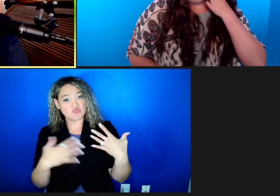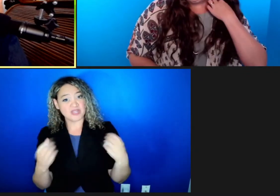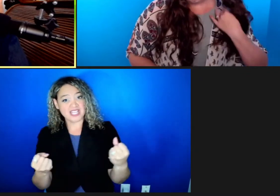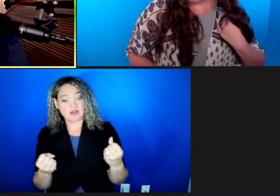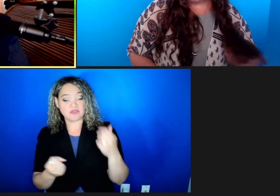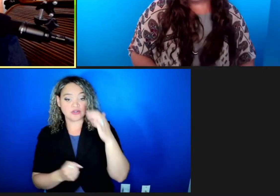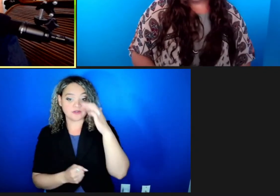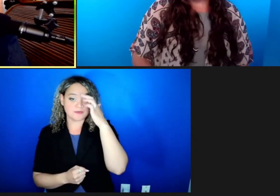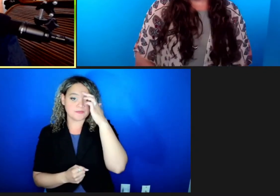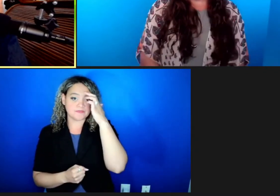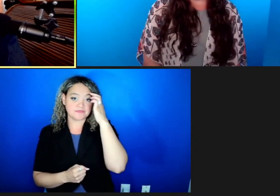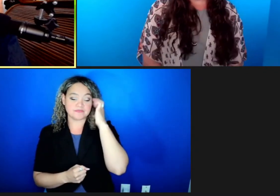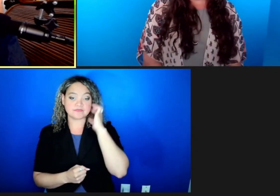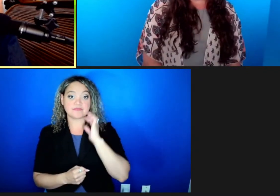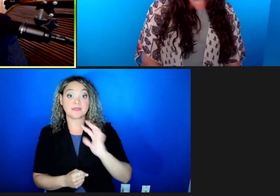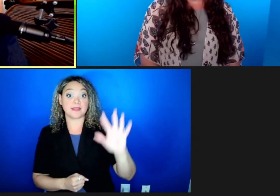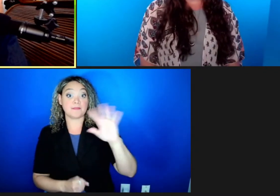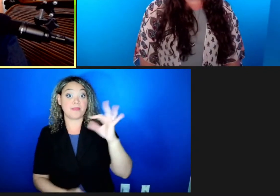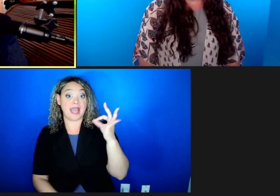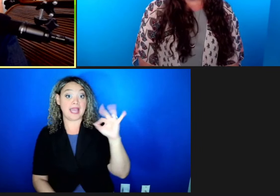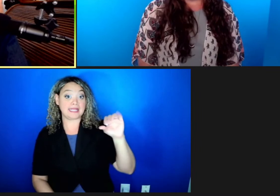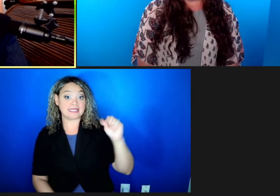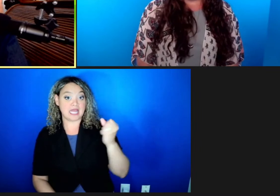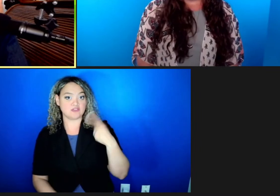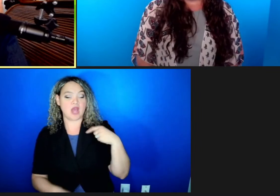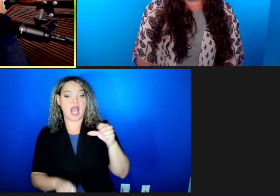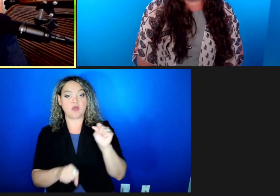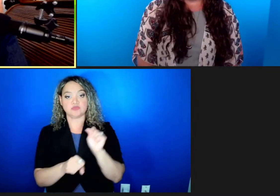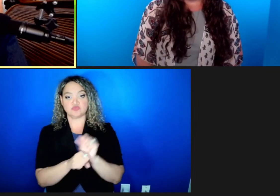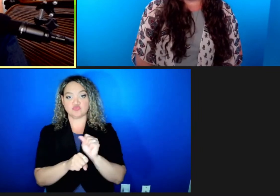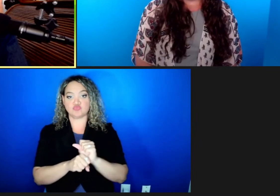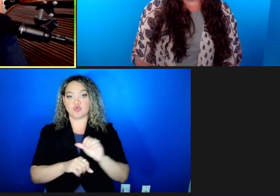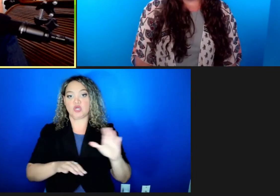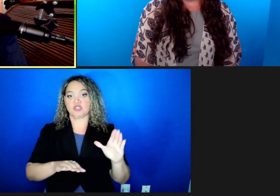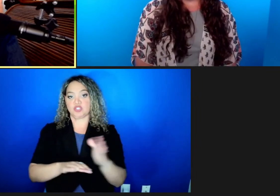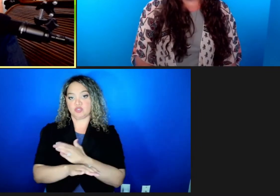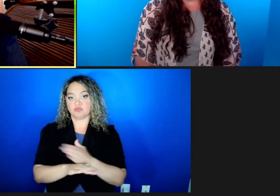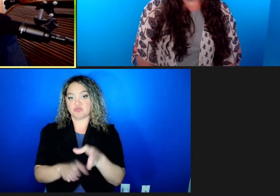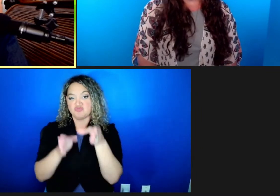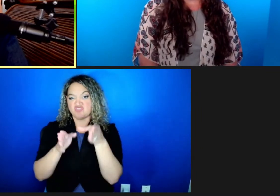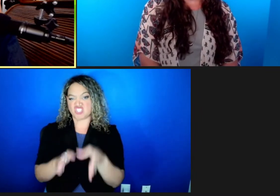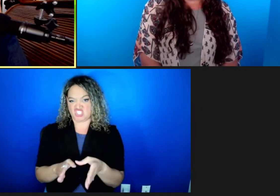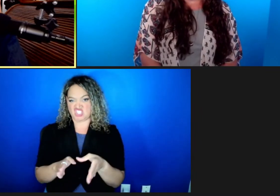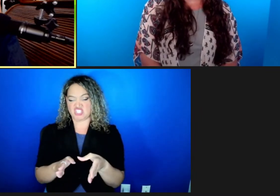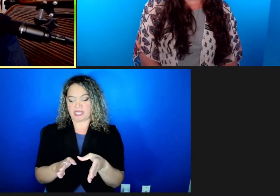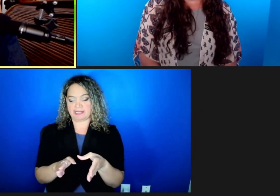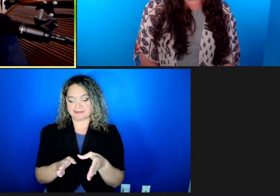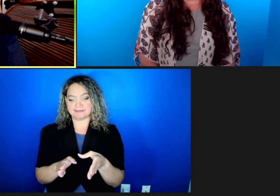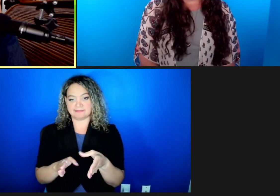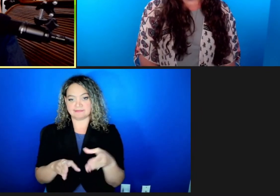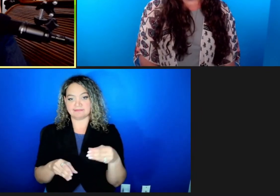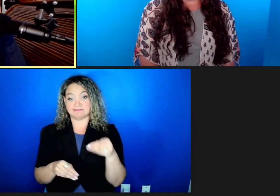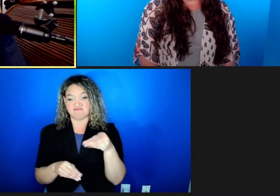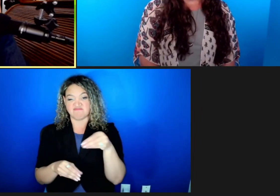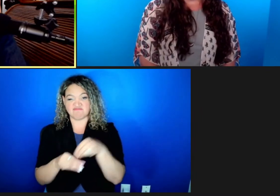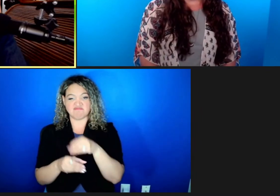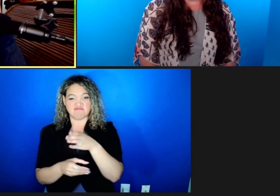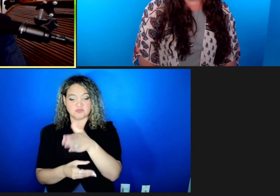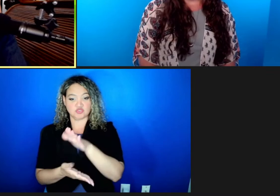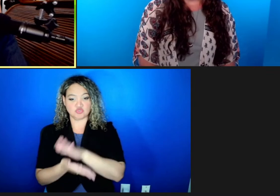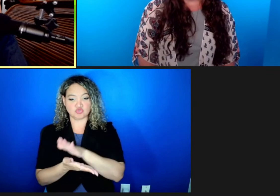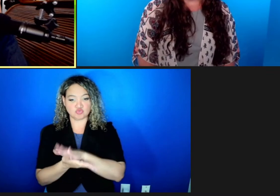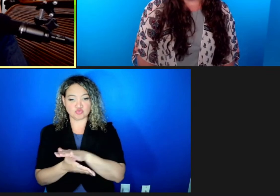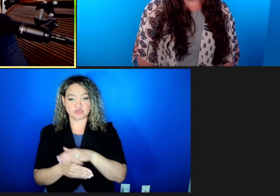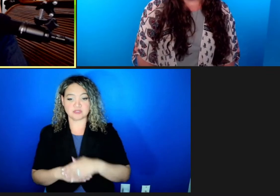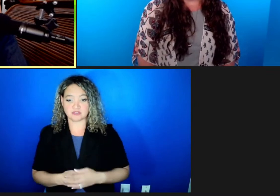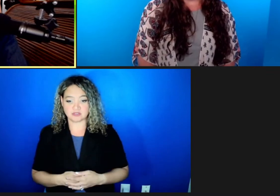the 90s, I was working as a musician, playing in schools, and